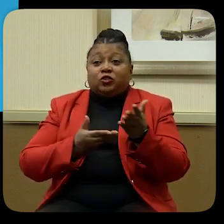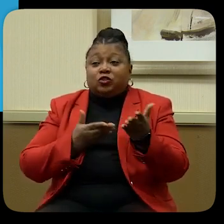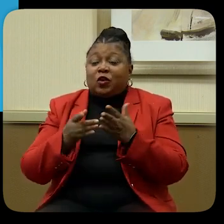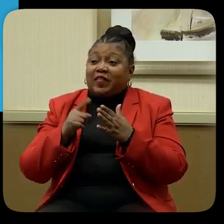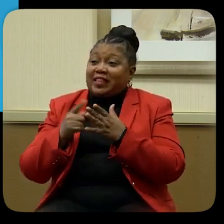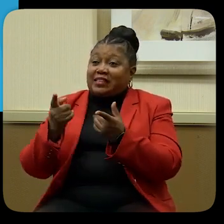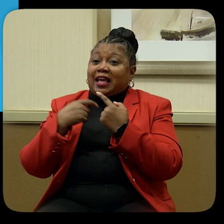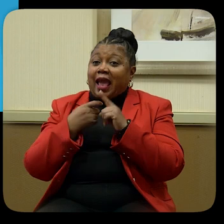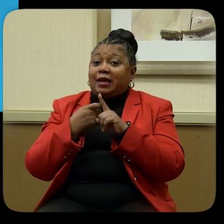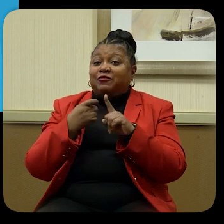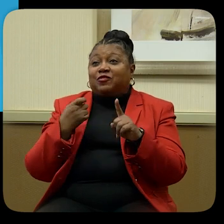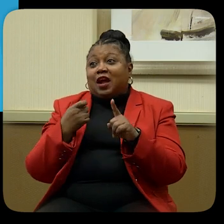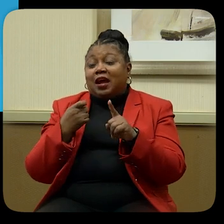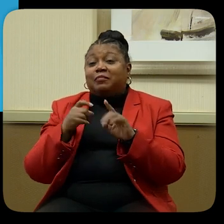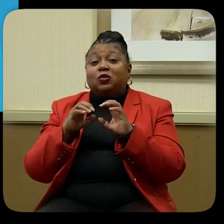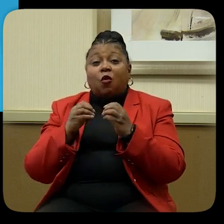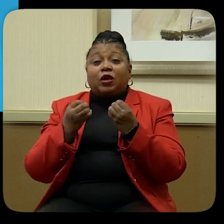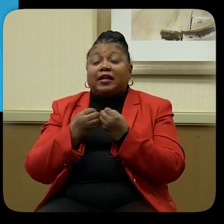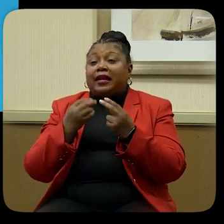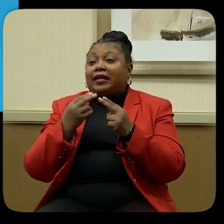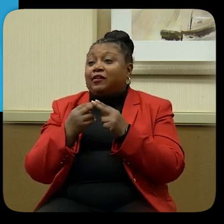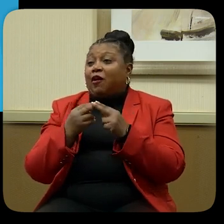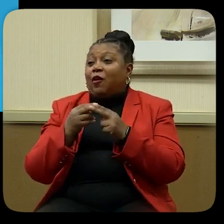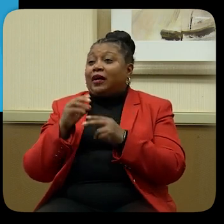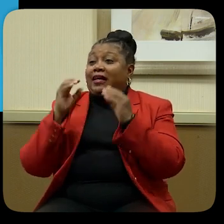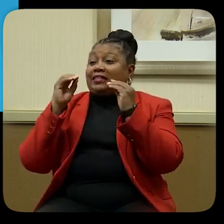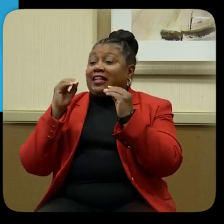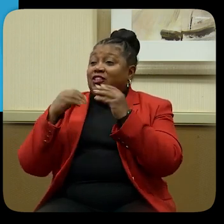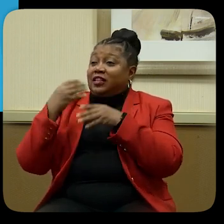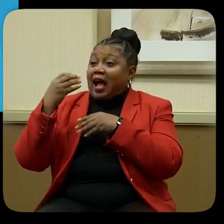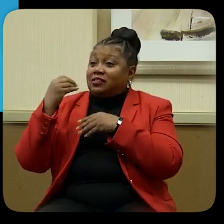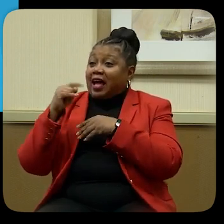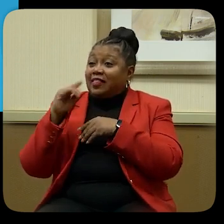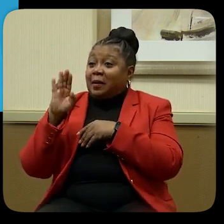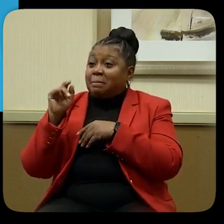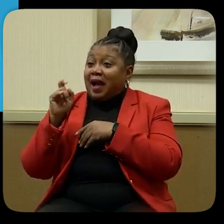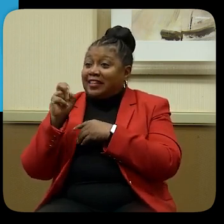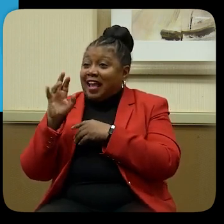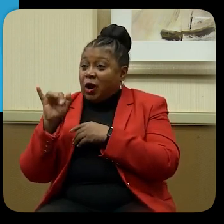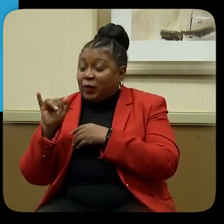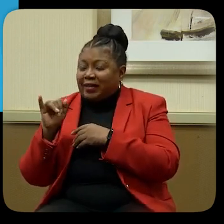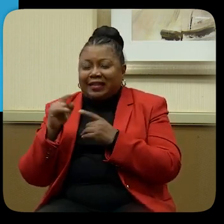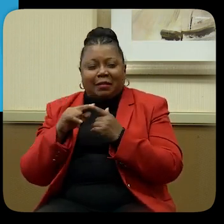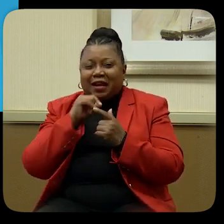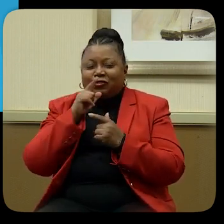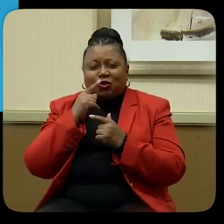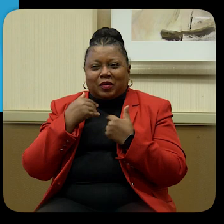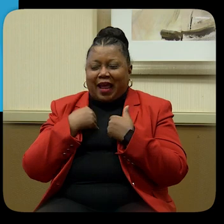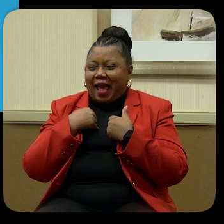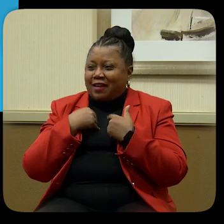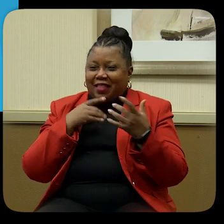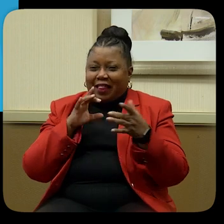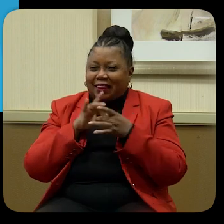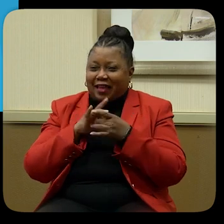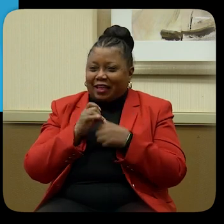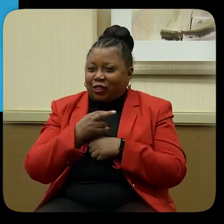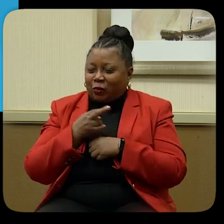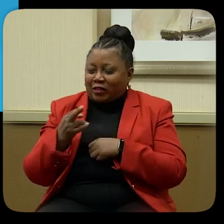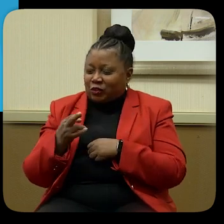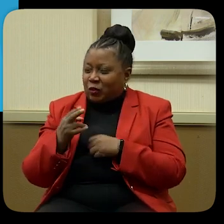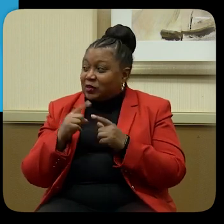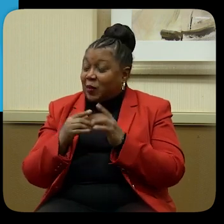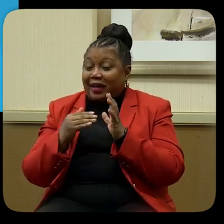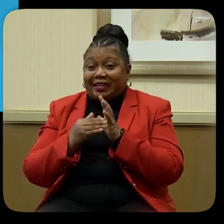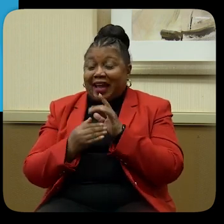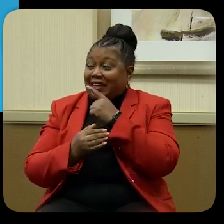This came from an organization called Teaching Outside the Binary. And I'm not sure if I have them linked in the resources.